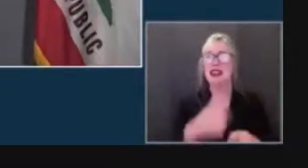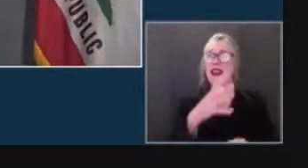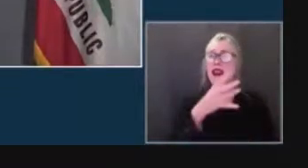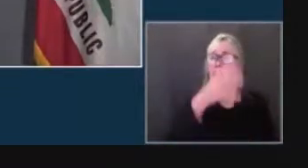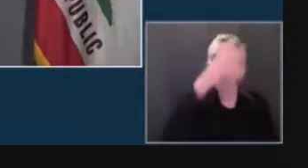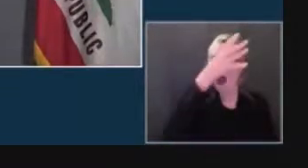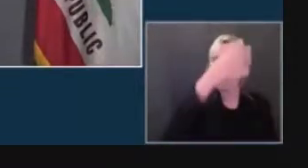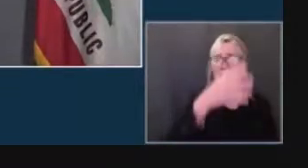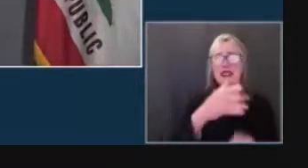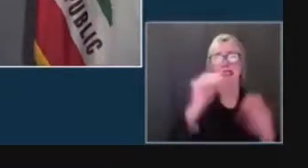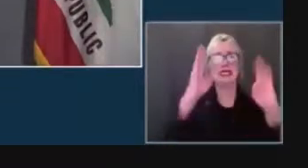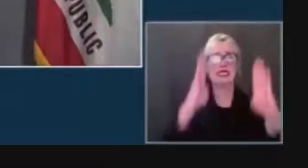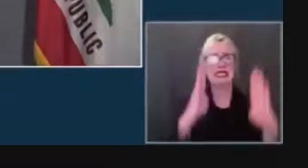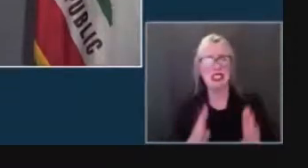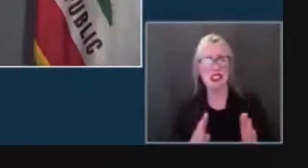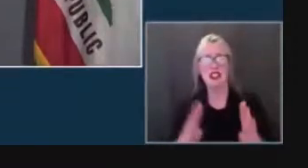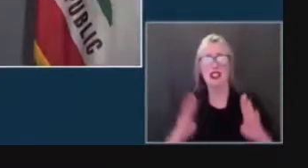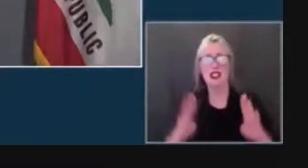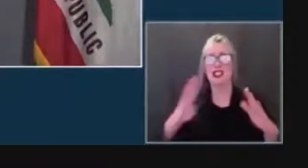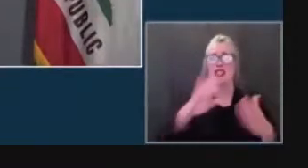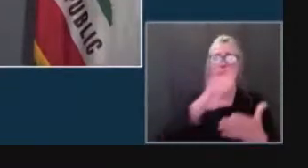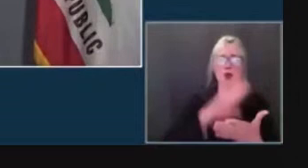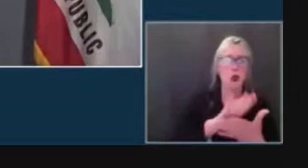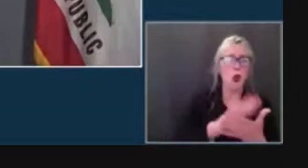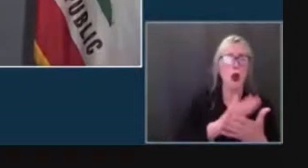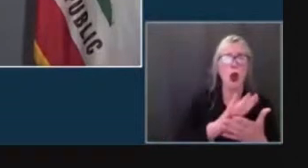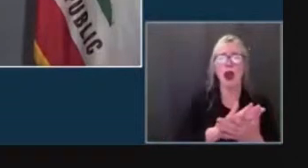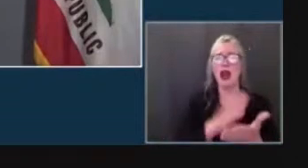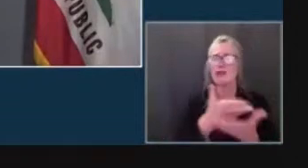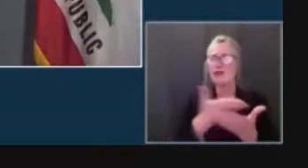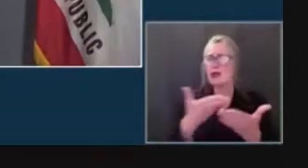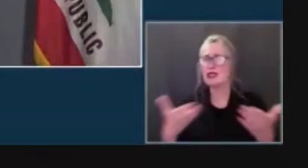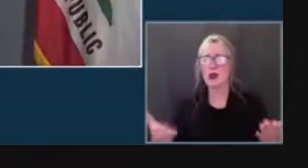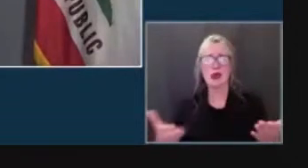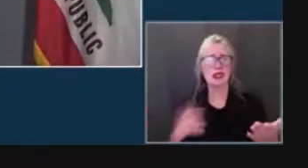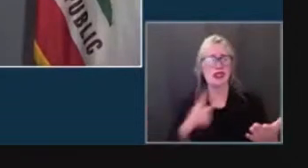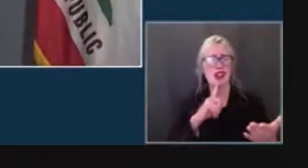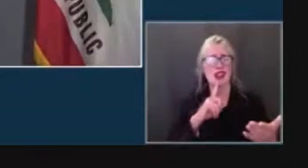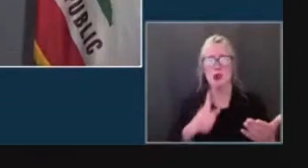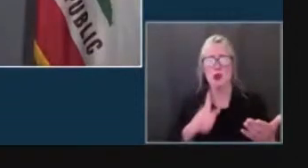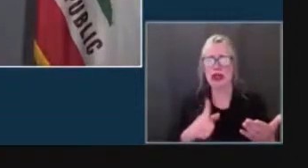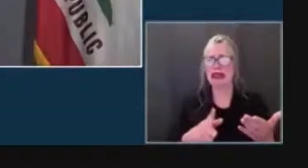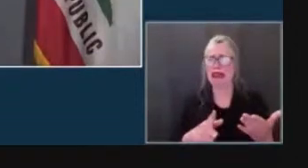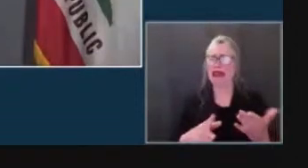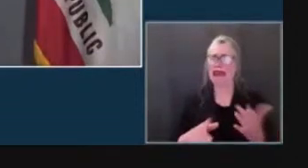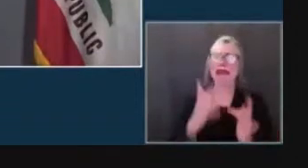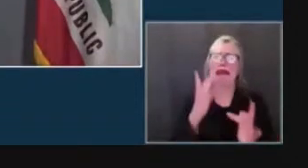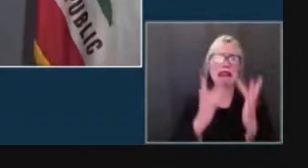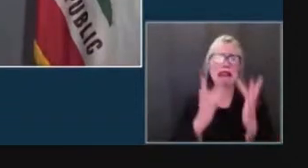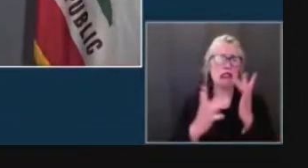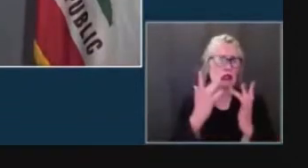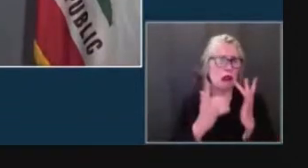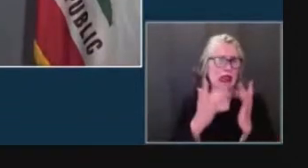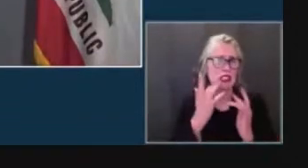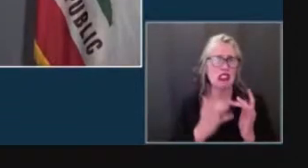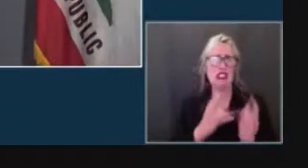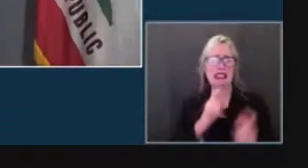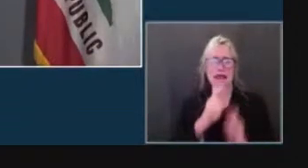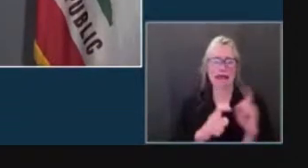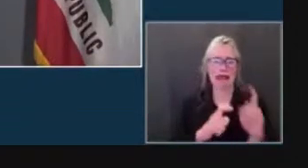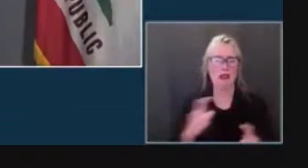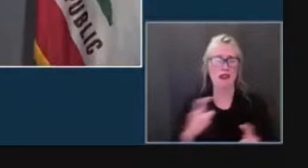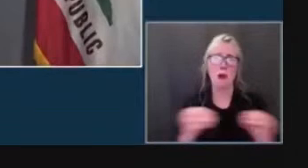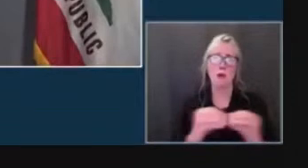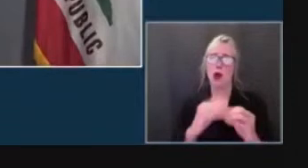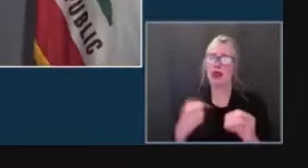communities were stretched far beyond what we believed to be our capacity. We, as Californians, as Democrats,